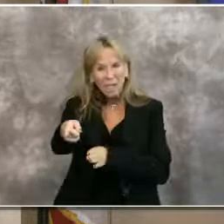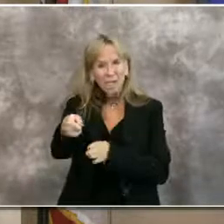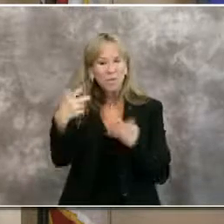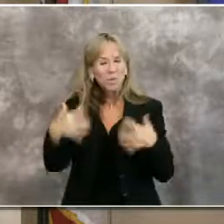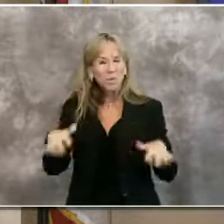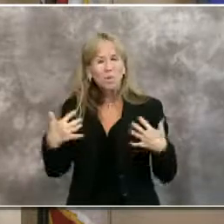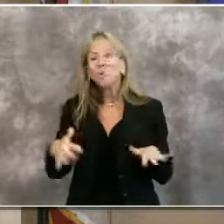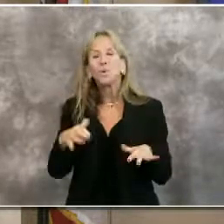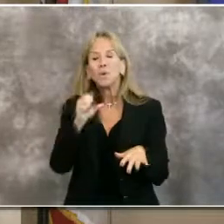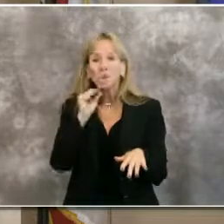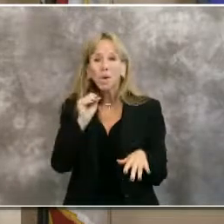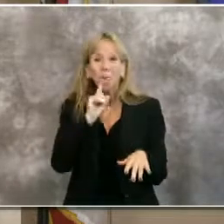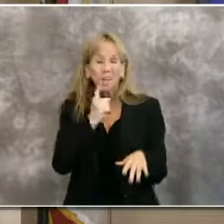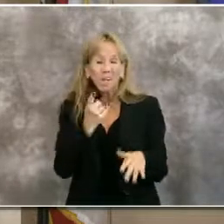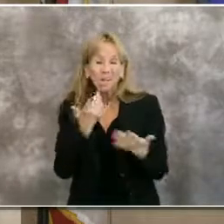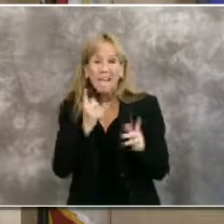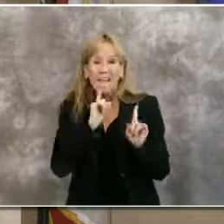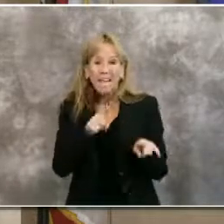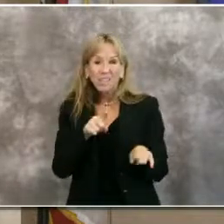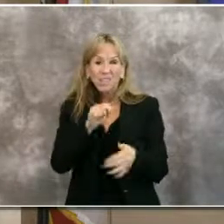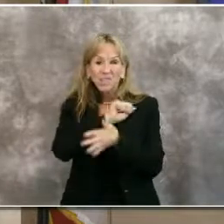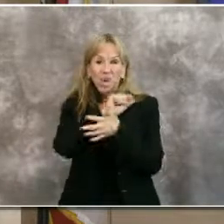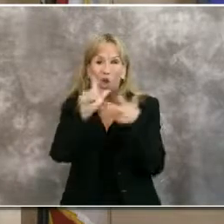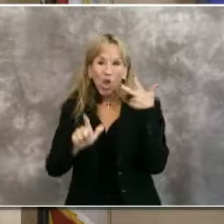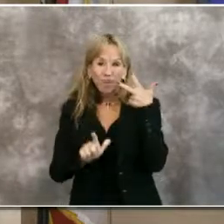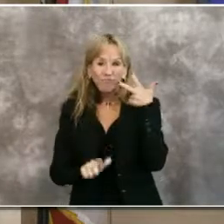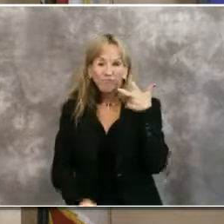the answer is all of the above.